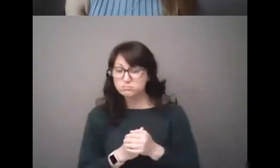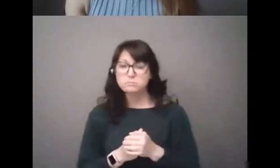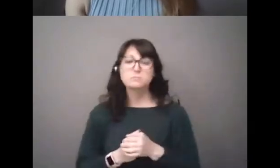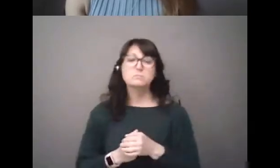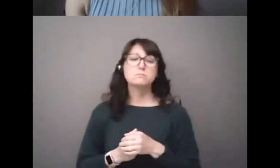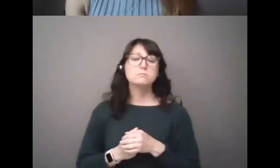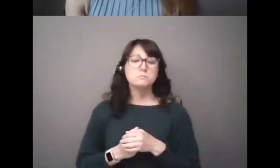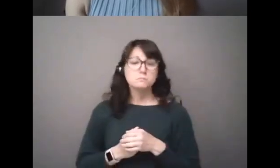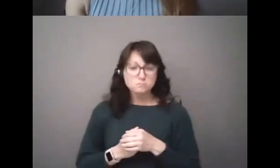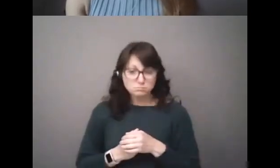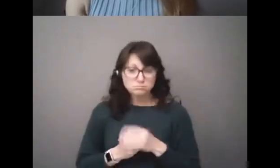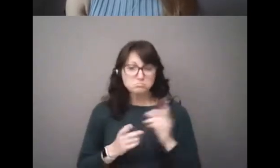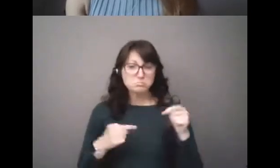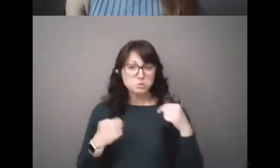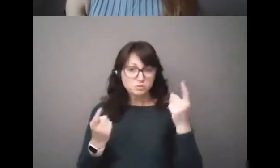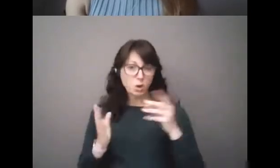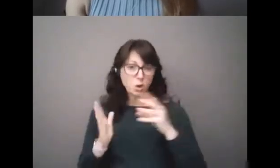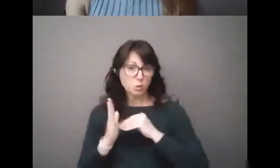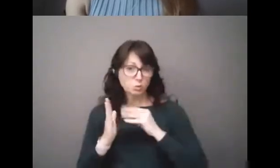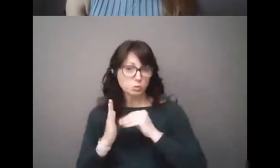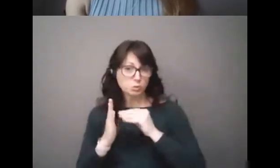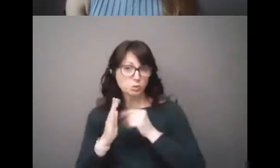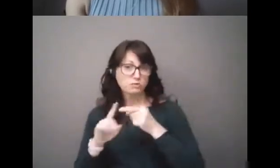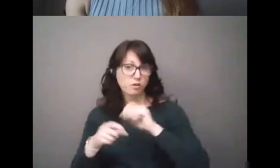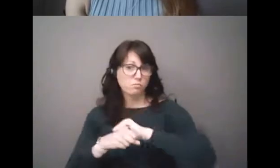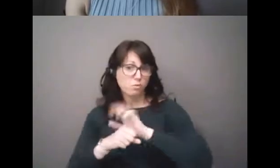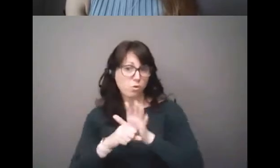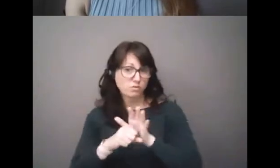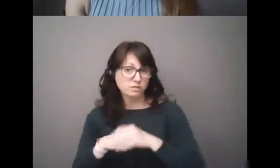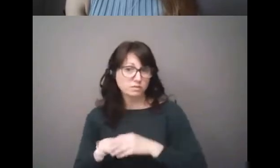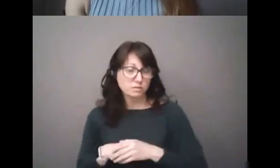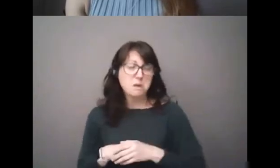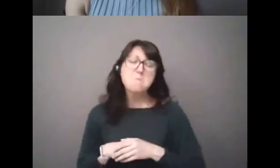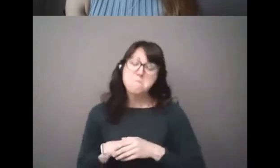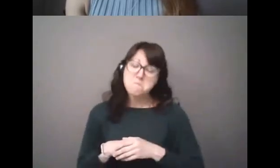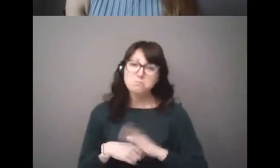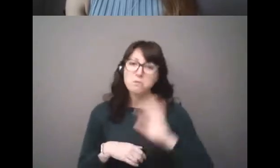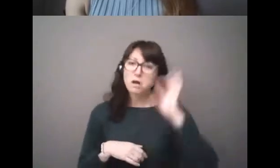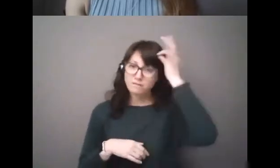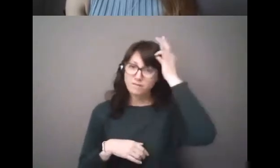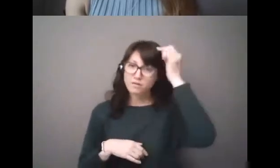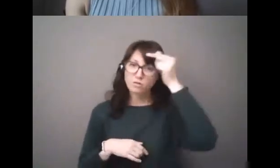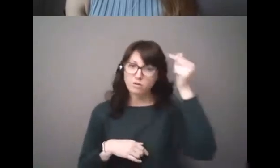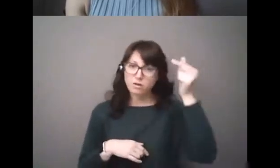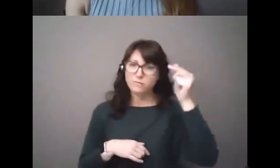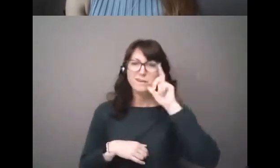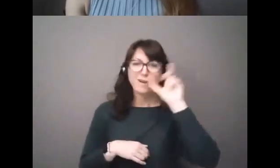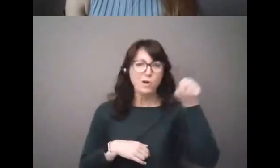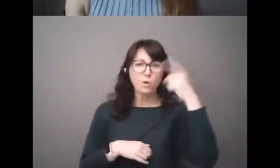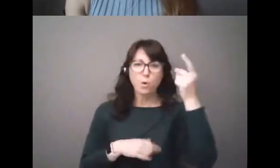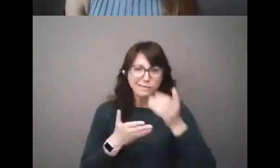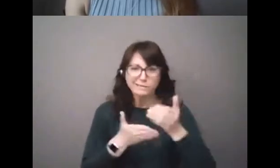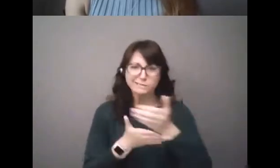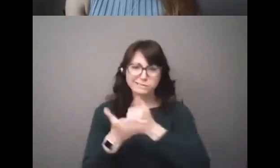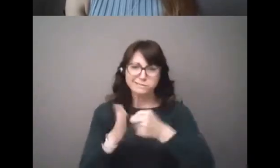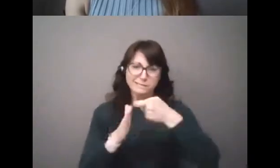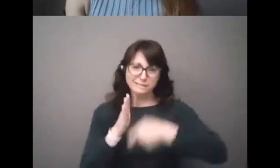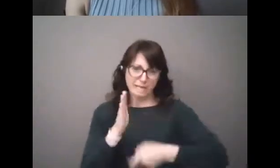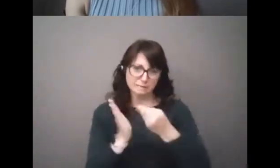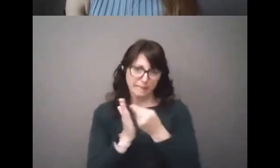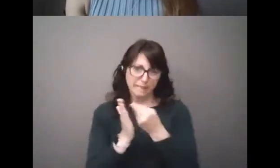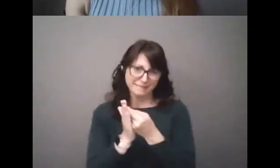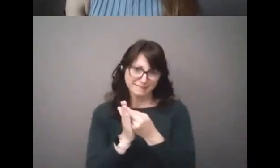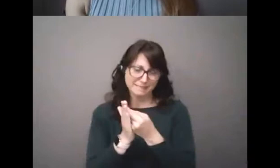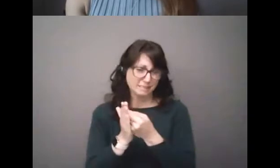learned through these discussions through COVID is, that the federal government does more than collect taxes. There's